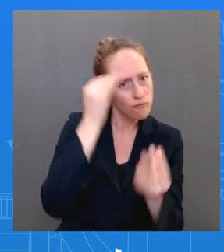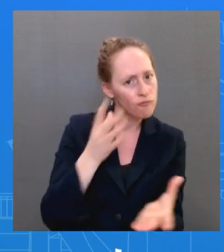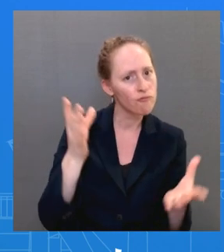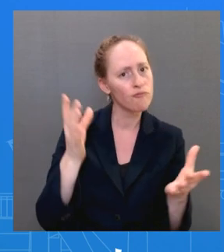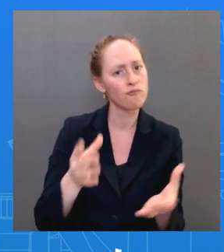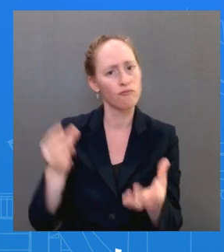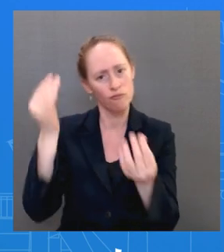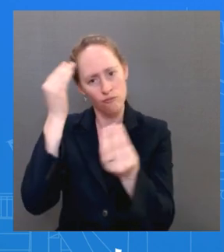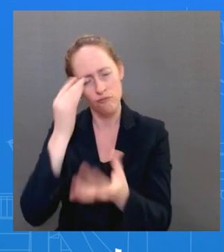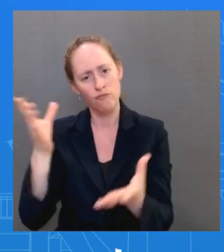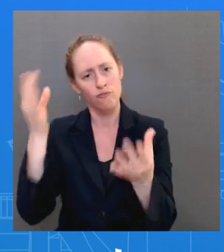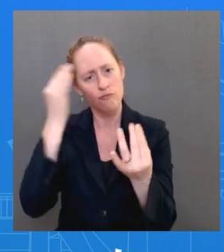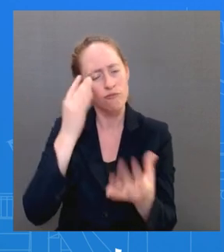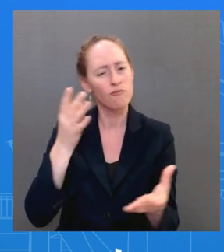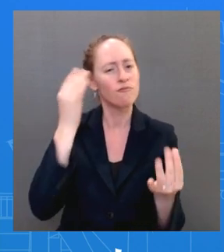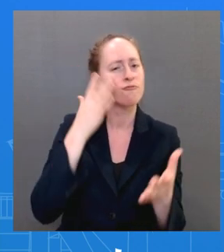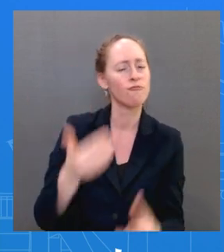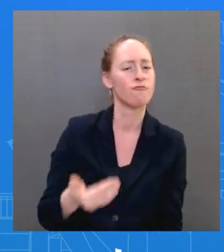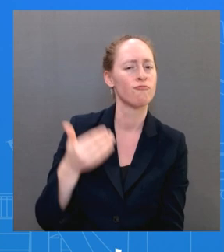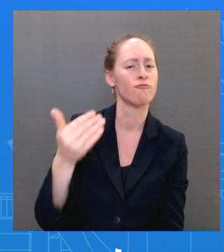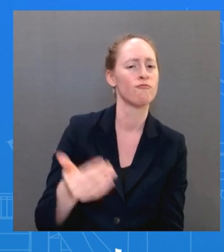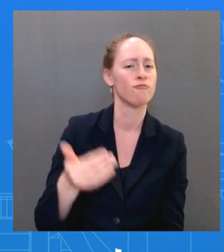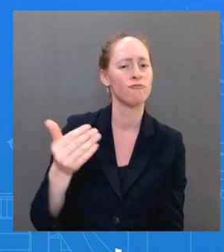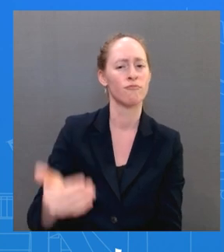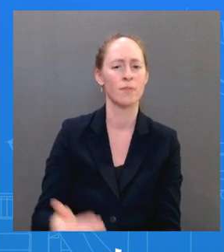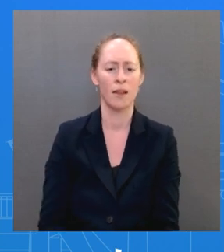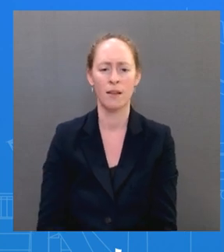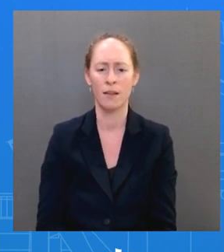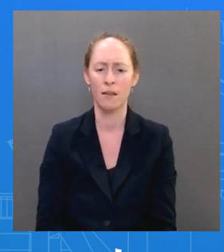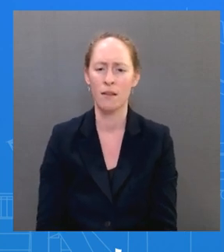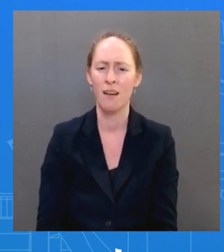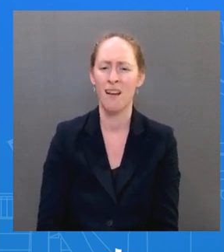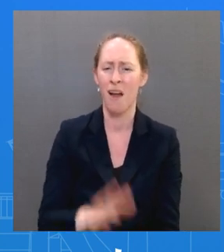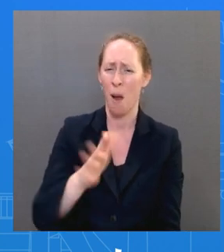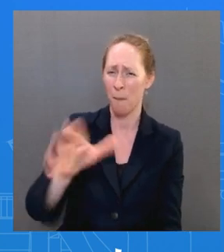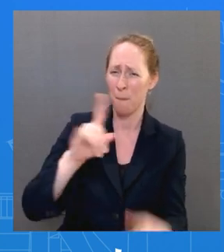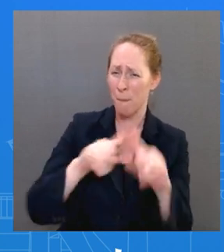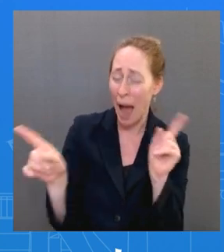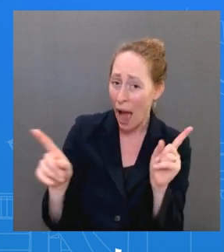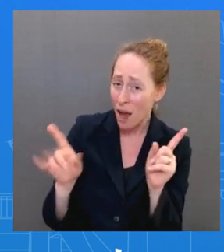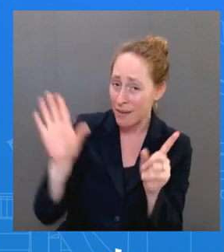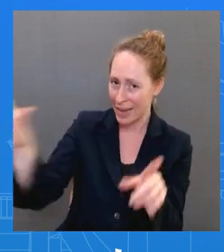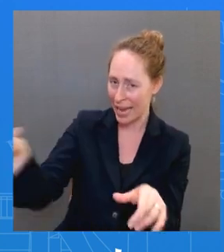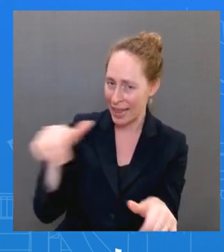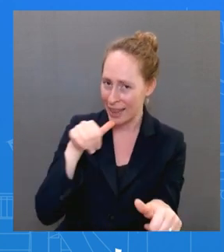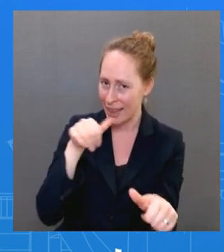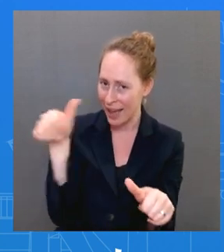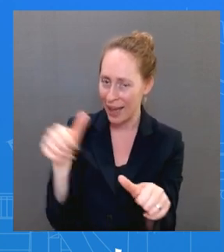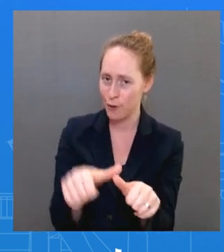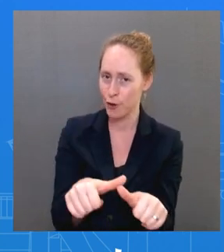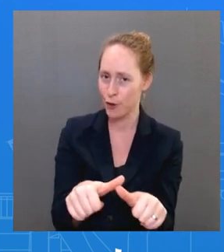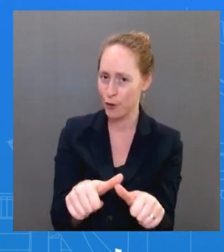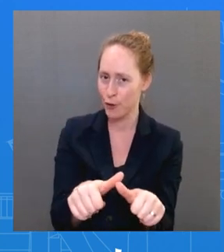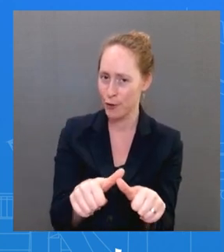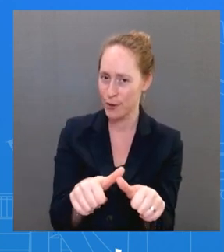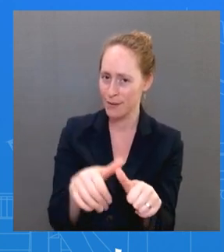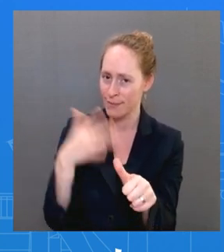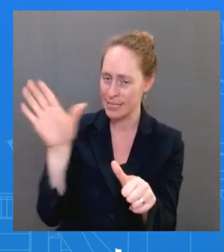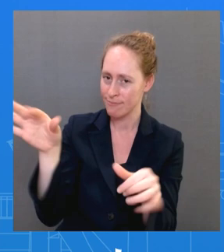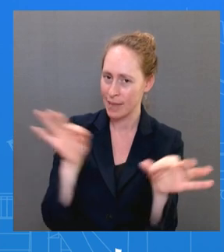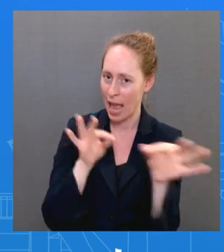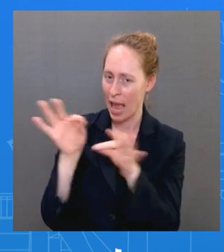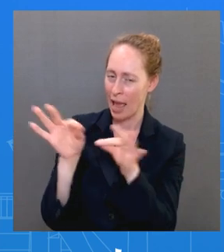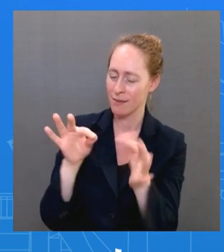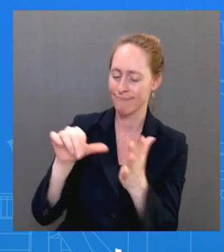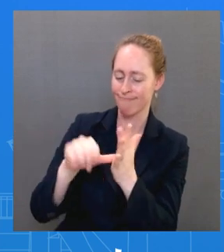us. So when you've described, when his letter has described his 99.4 degree non-fever as